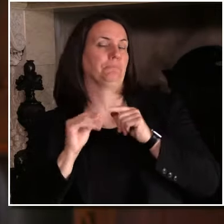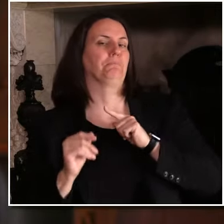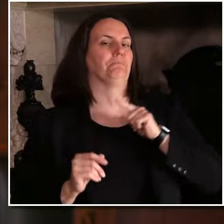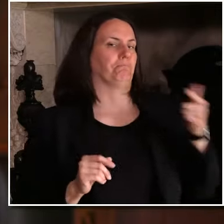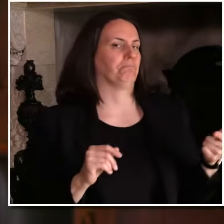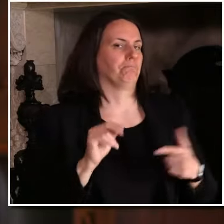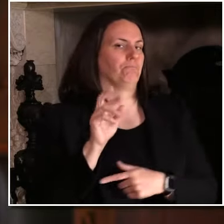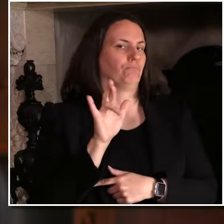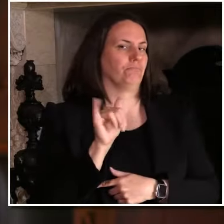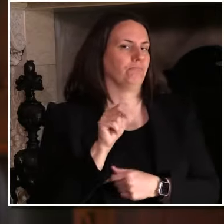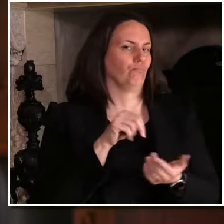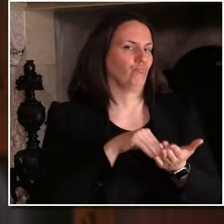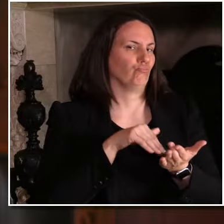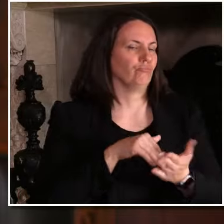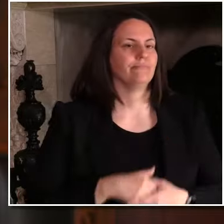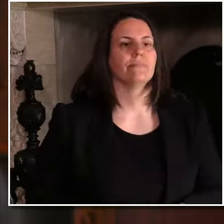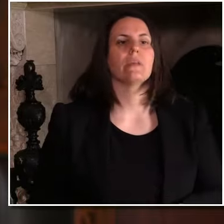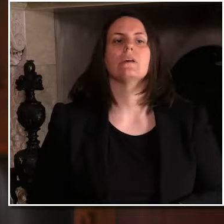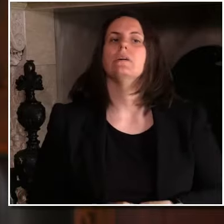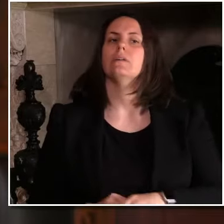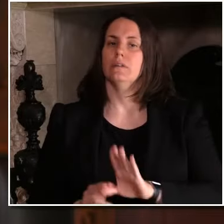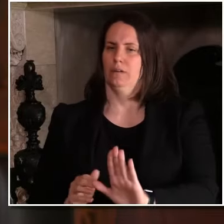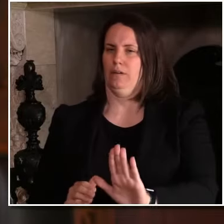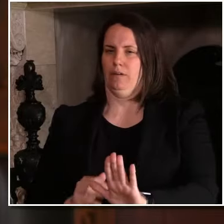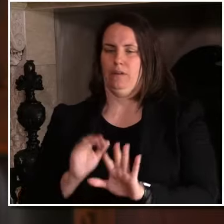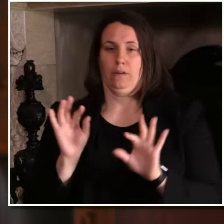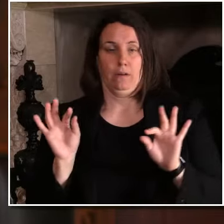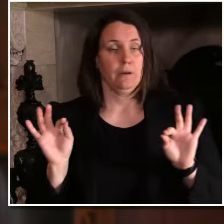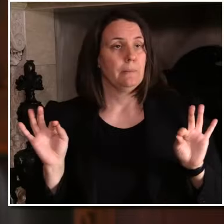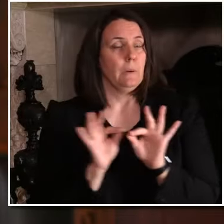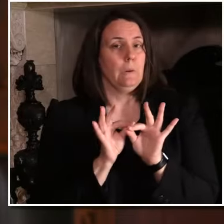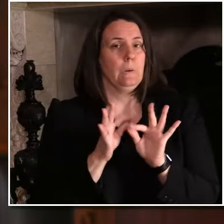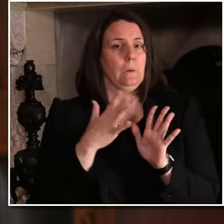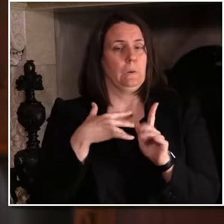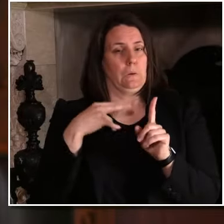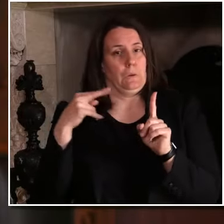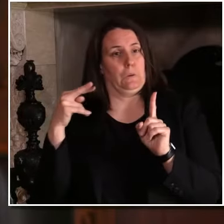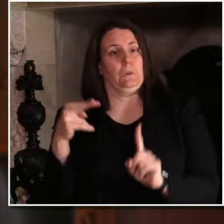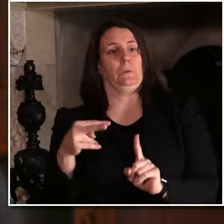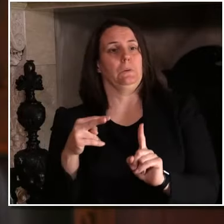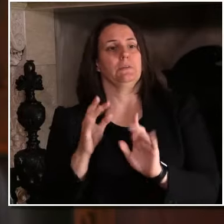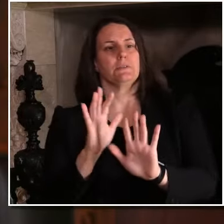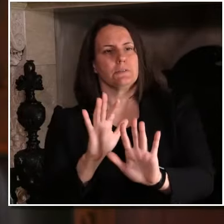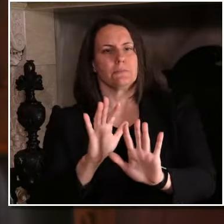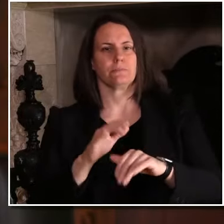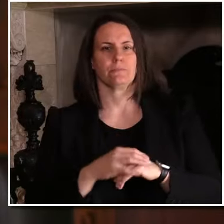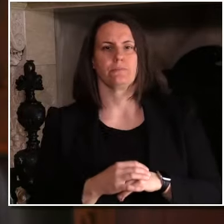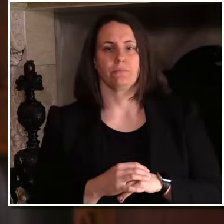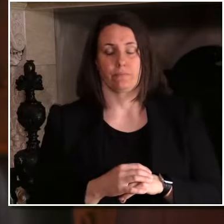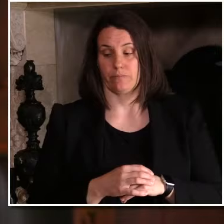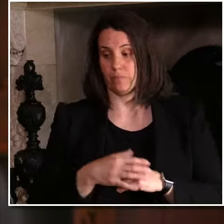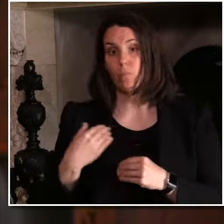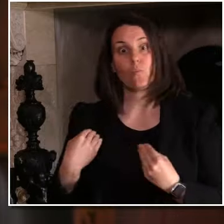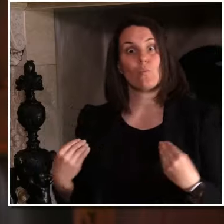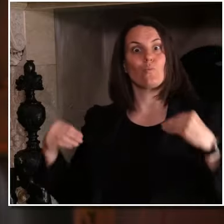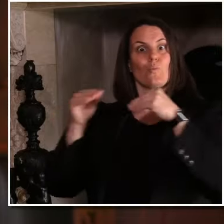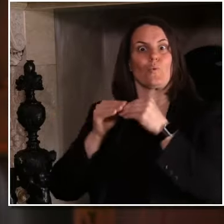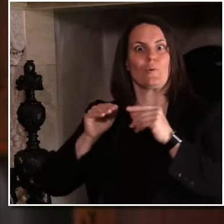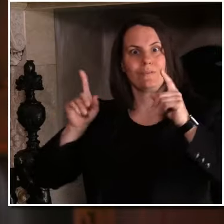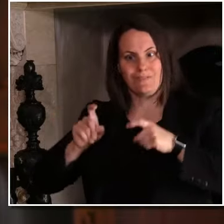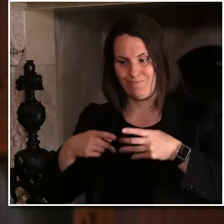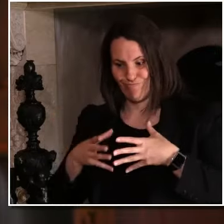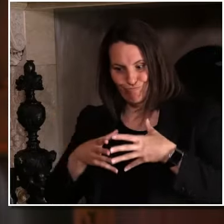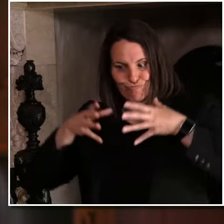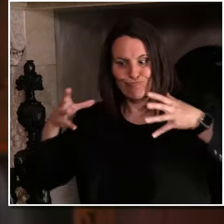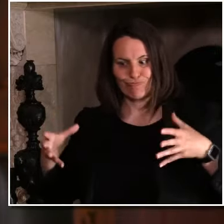that's really important about how we're thinking about our expanded testing capacity and the work we need to do in this space is to make